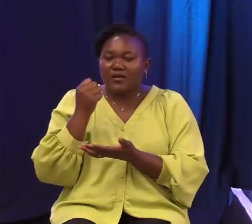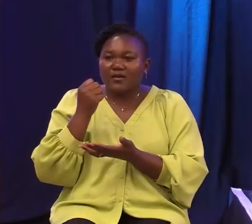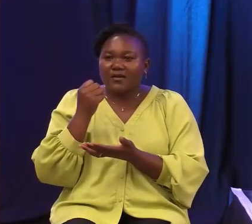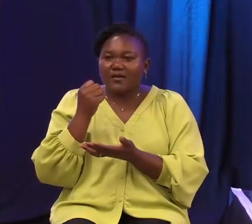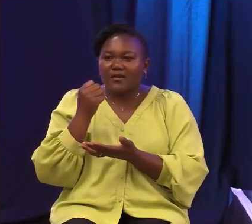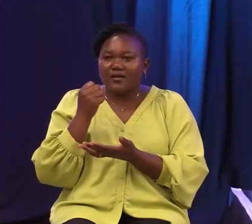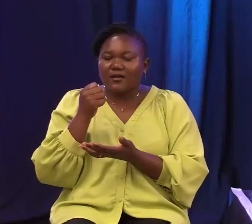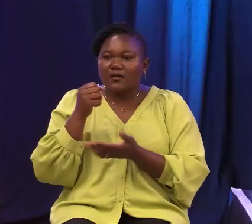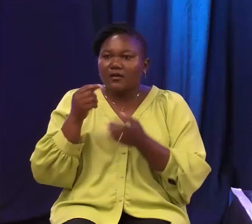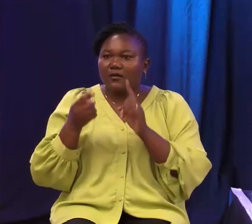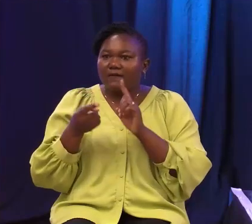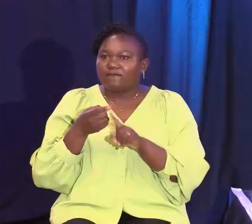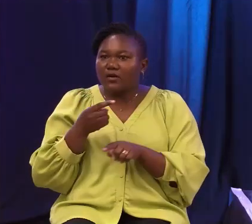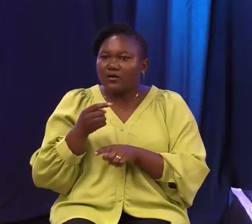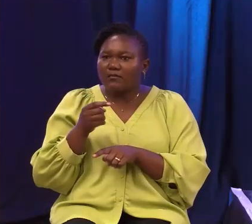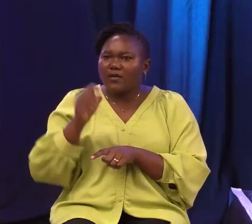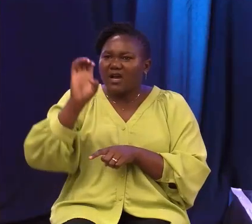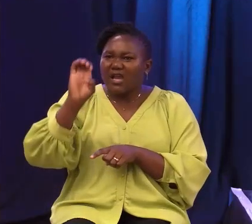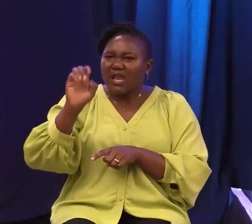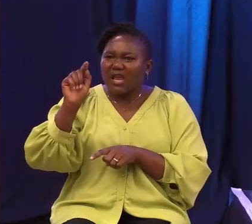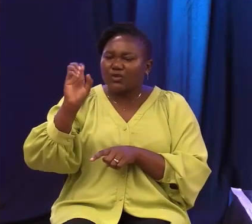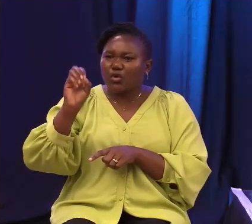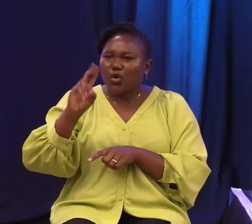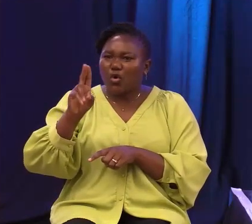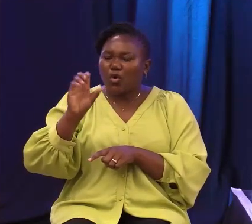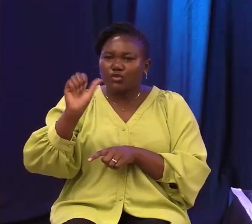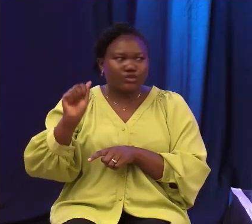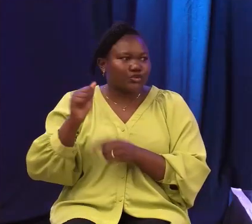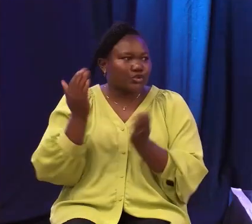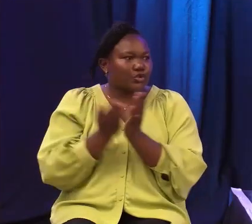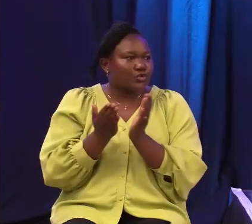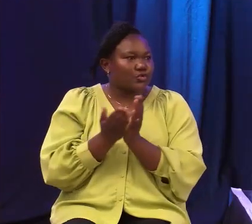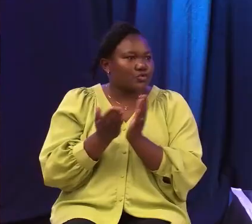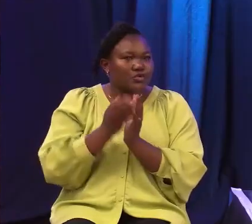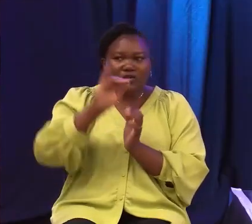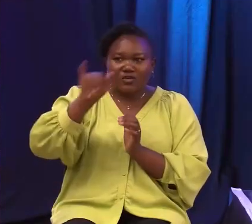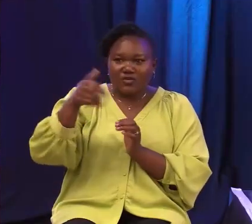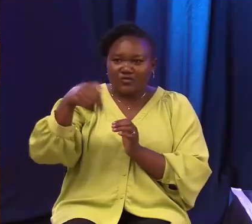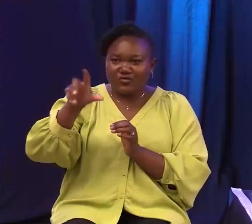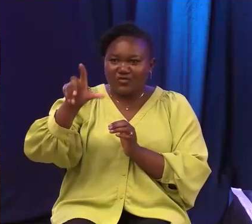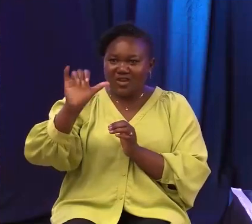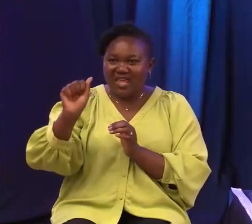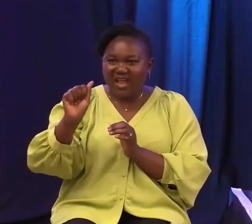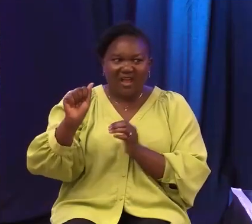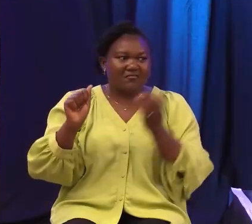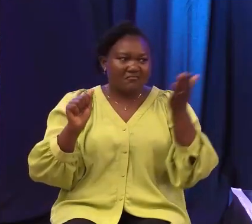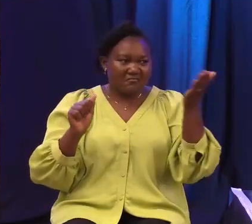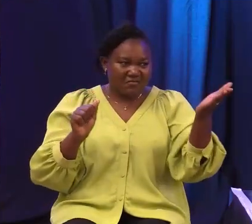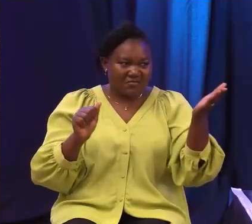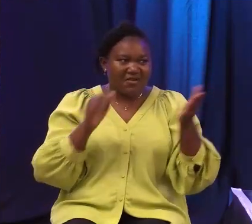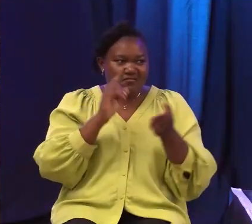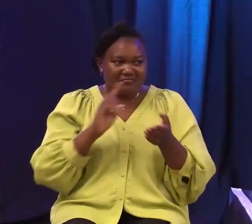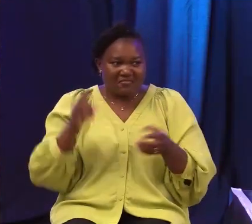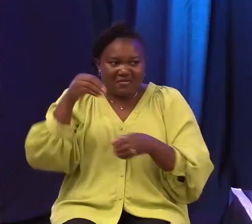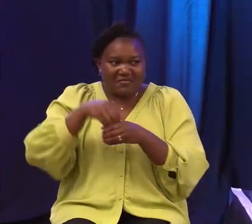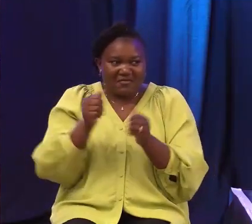way from Etosha Secondary School. I would like to welcome Hilya Kwedi, her parent, and the teacher